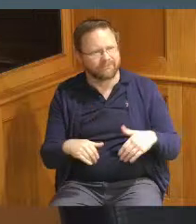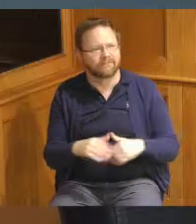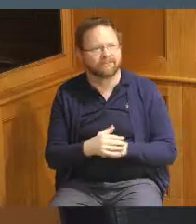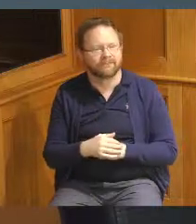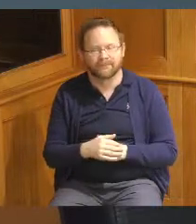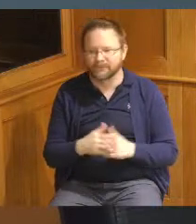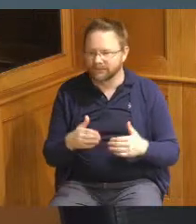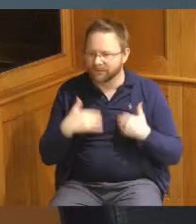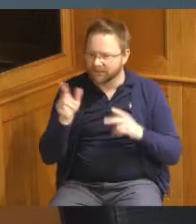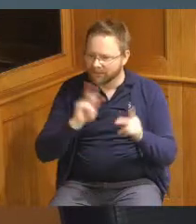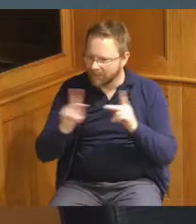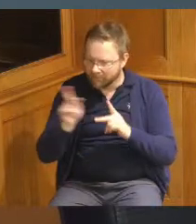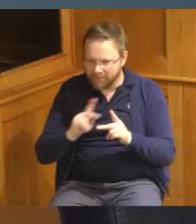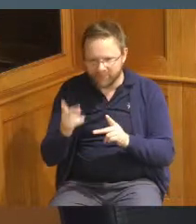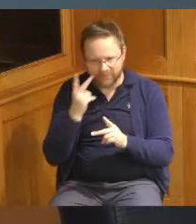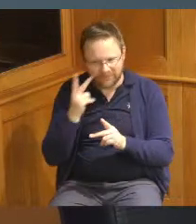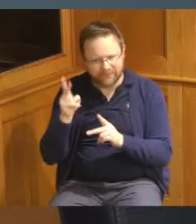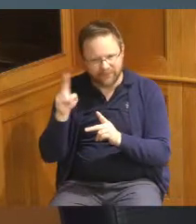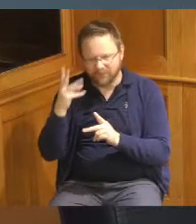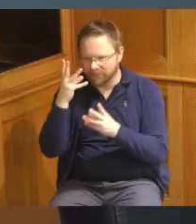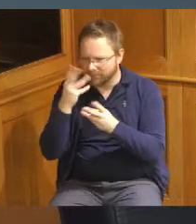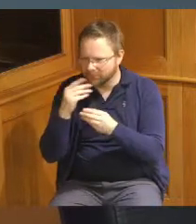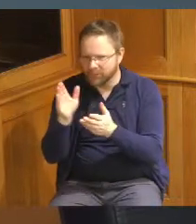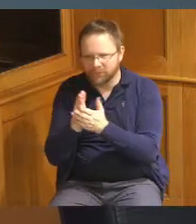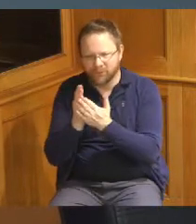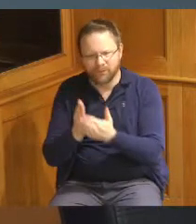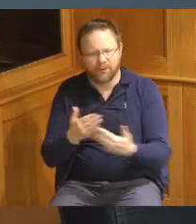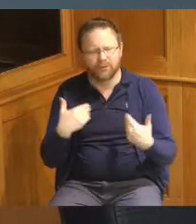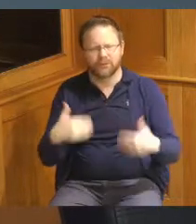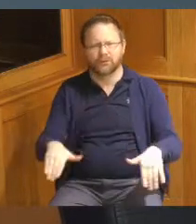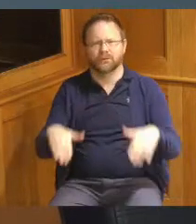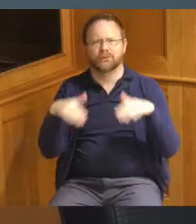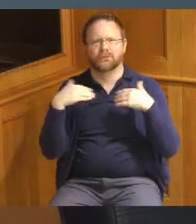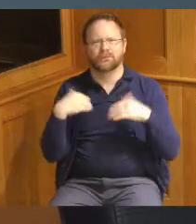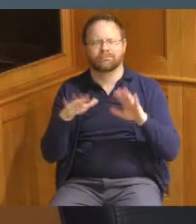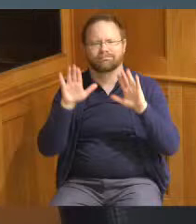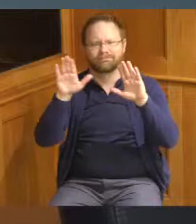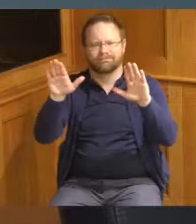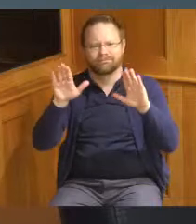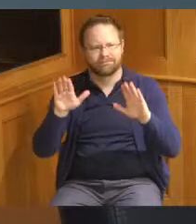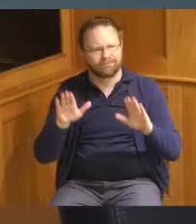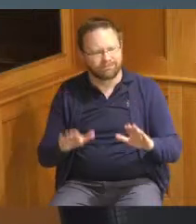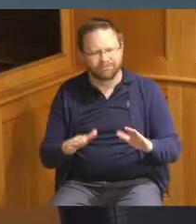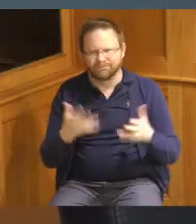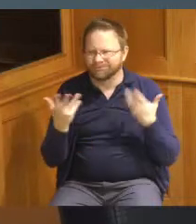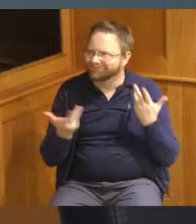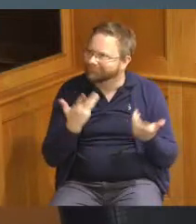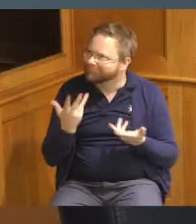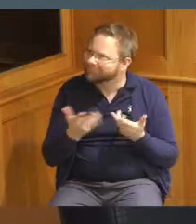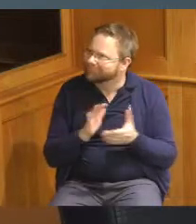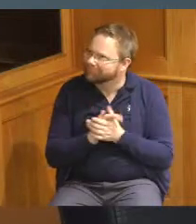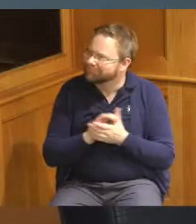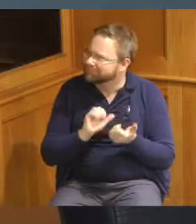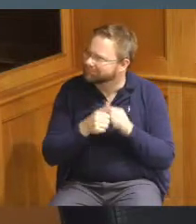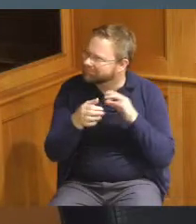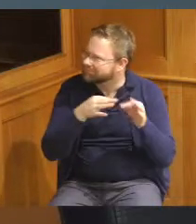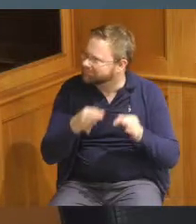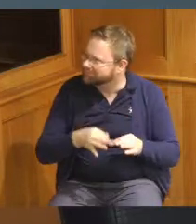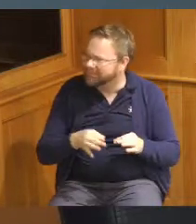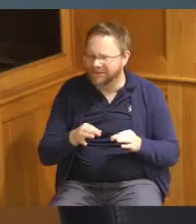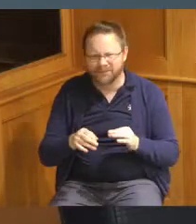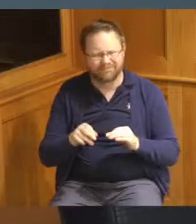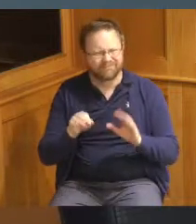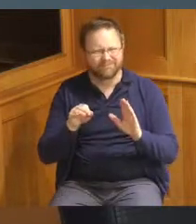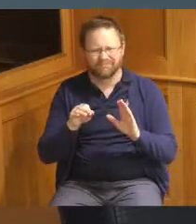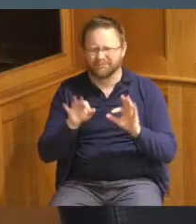with those beautiful books, so Yes. I can't think of a better, how can I say, project to